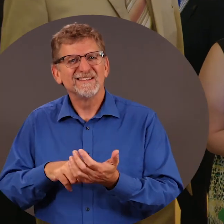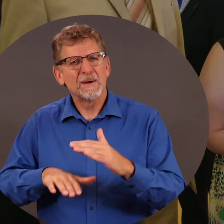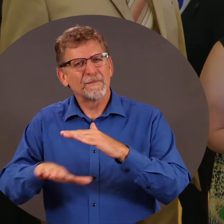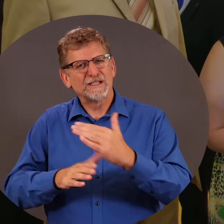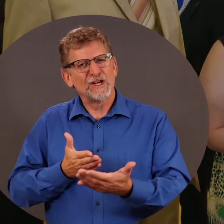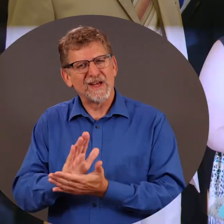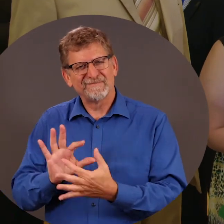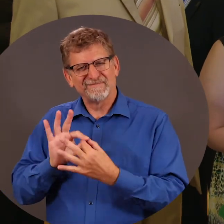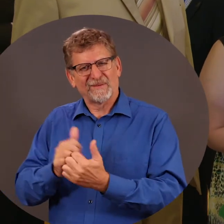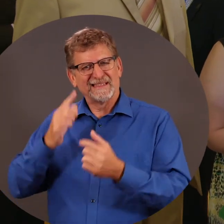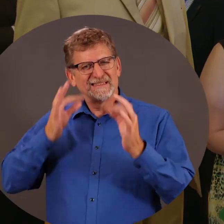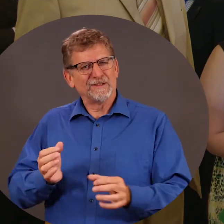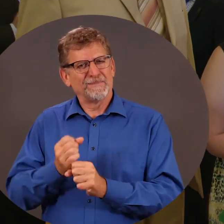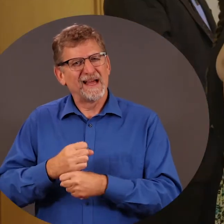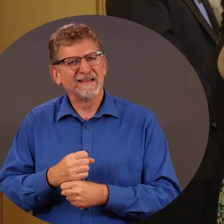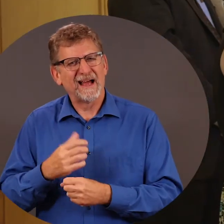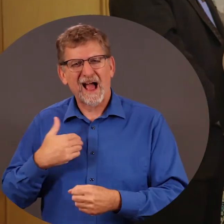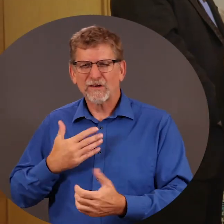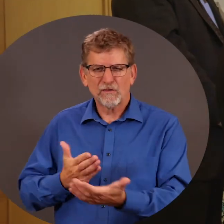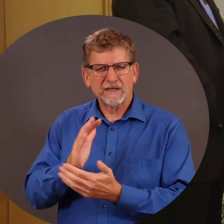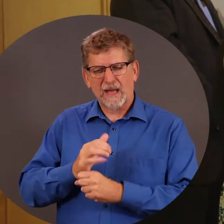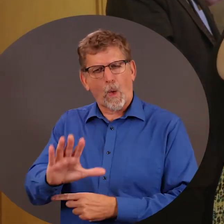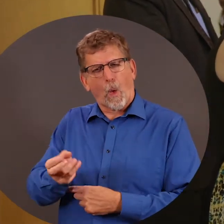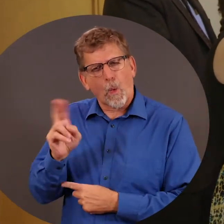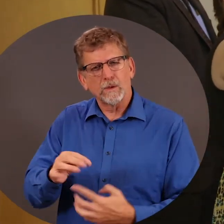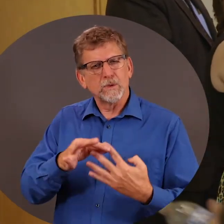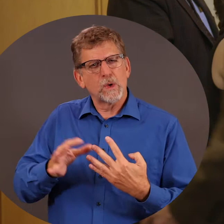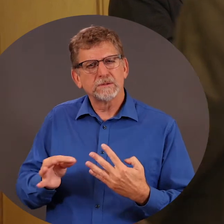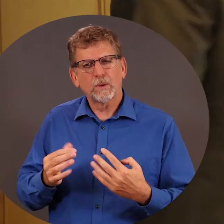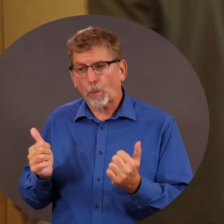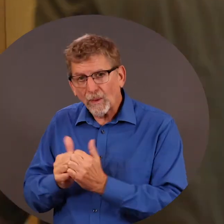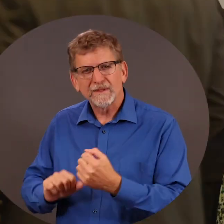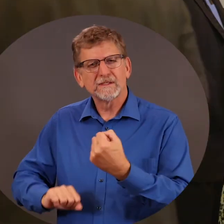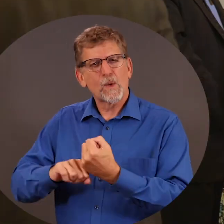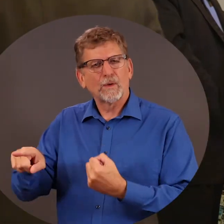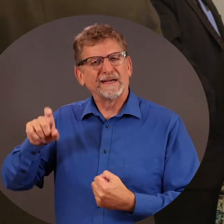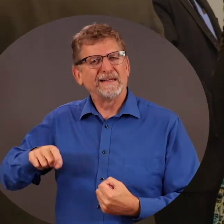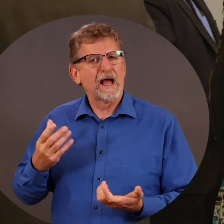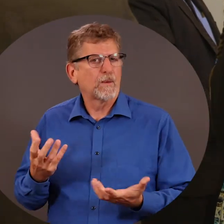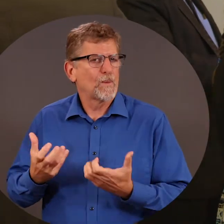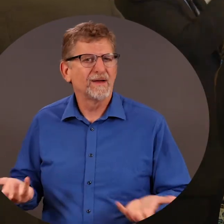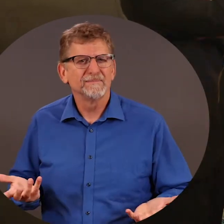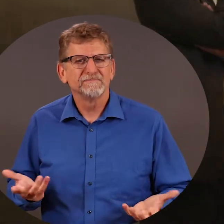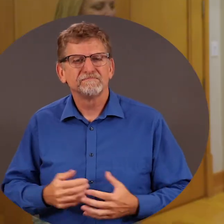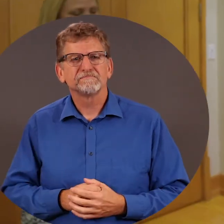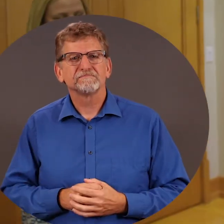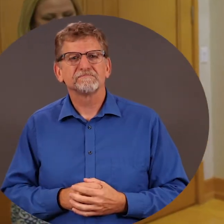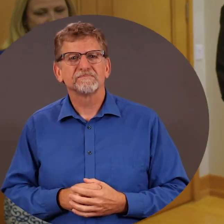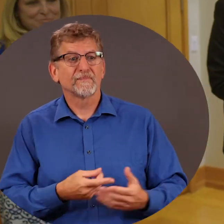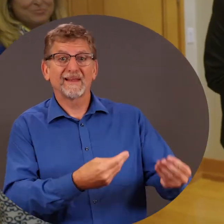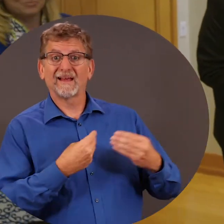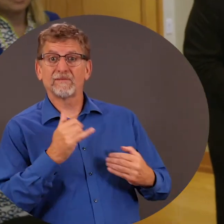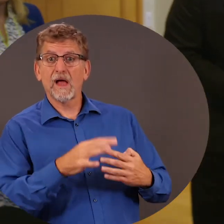want. Give them an option. There is choices they can make. That's how I see it. I